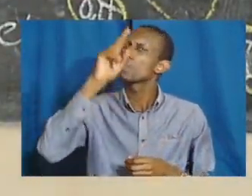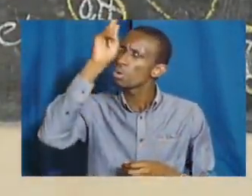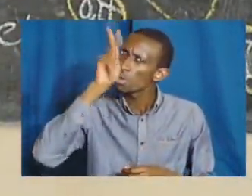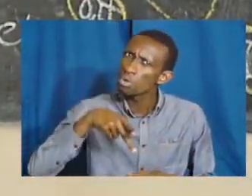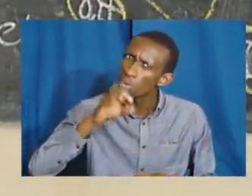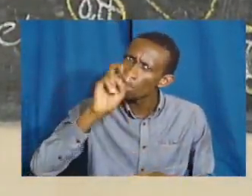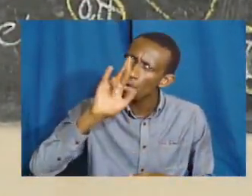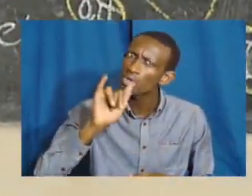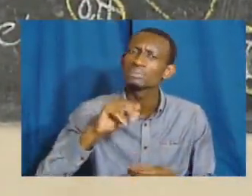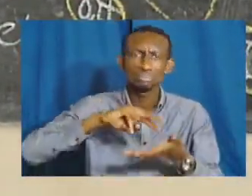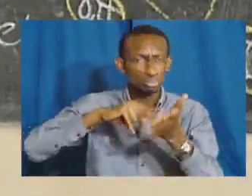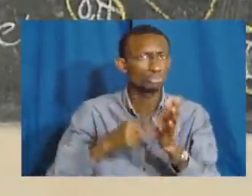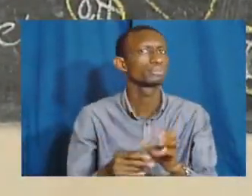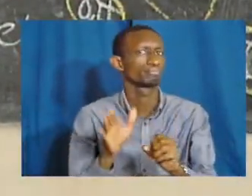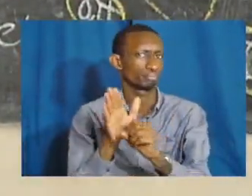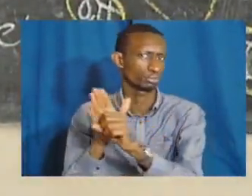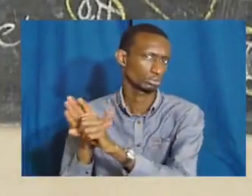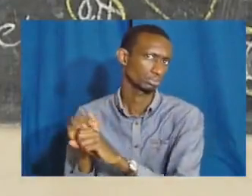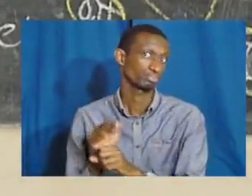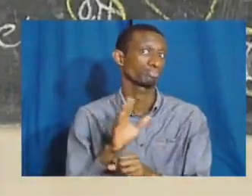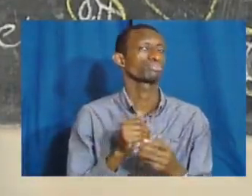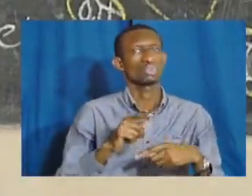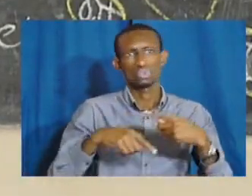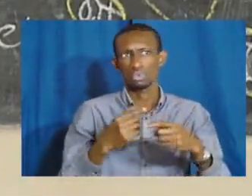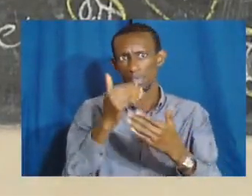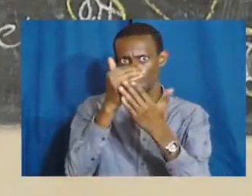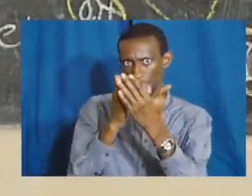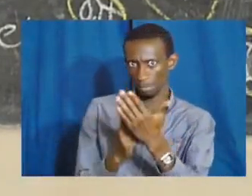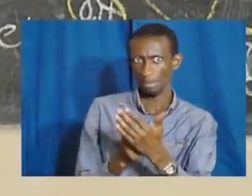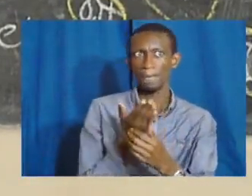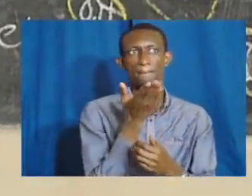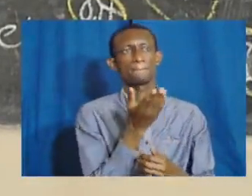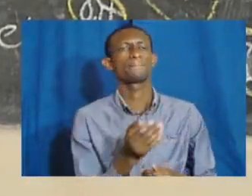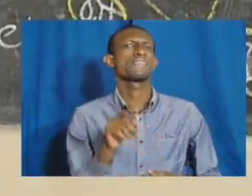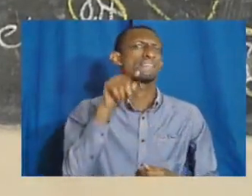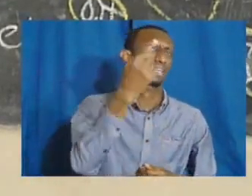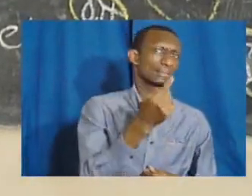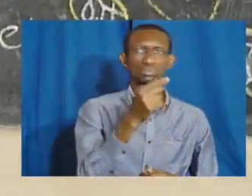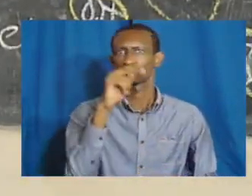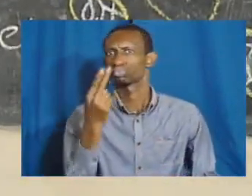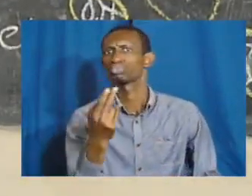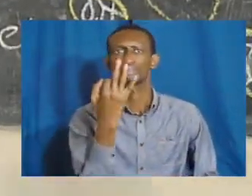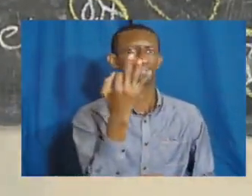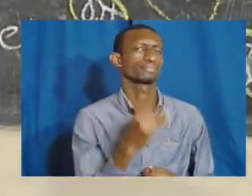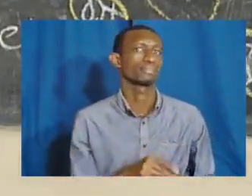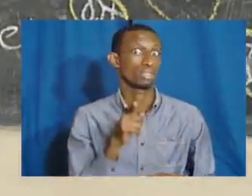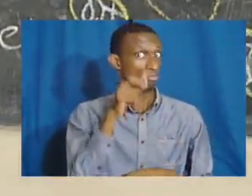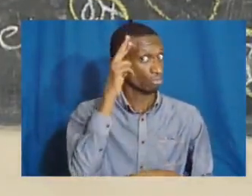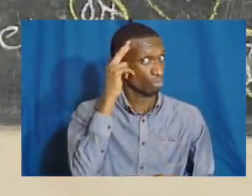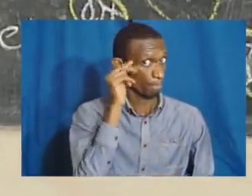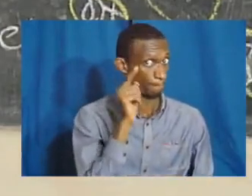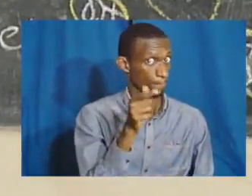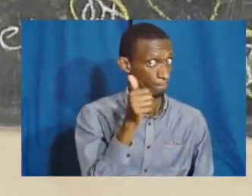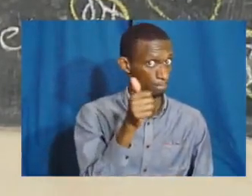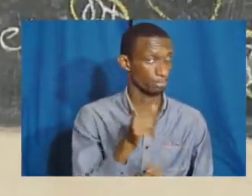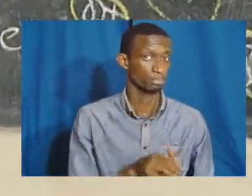to. Coming back to this form of classification, the primary, secondary, and tertiary. If you remember very